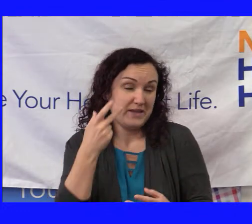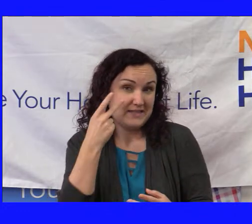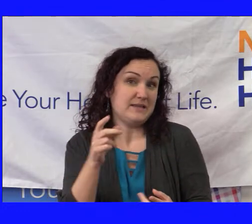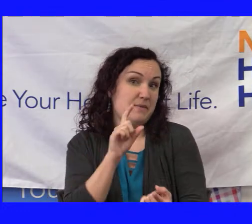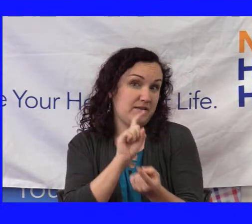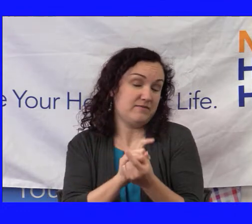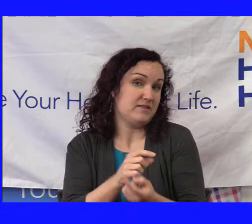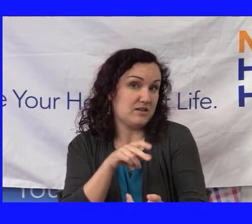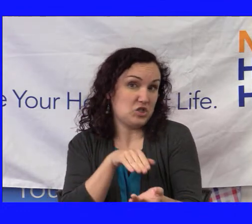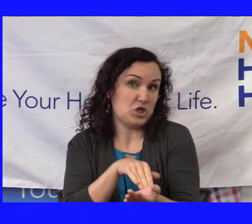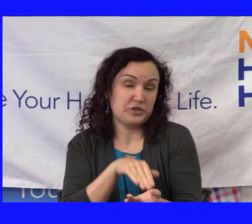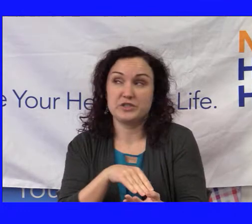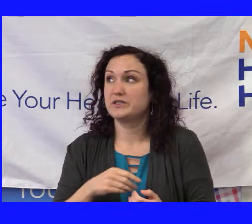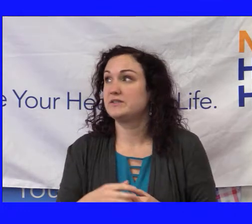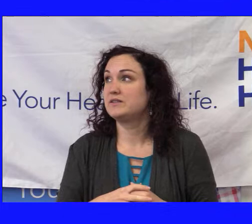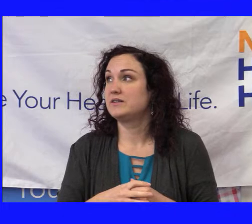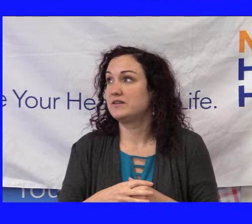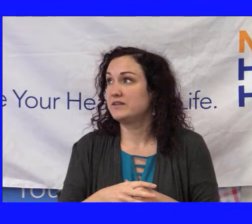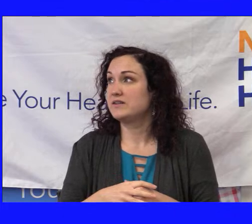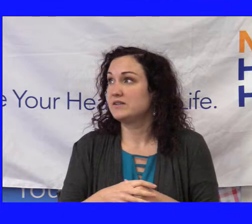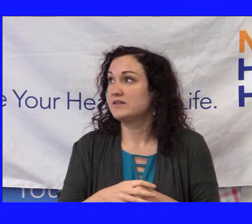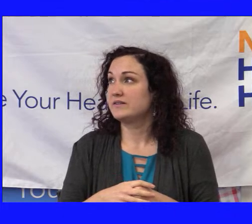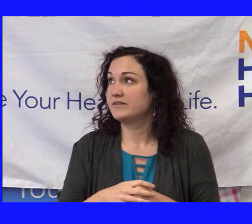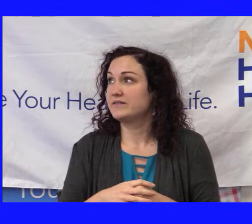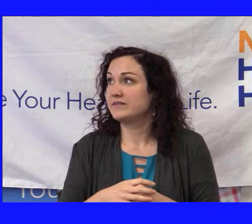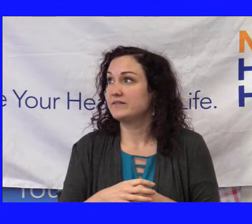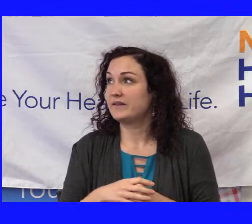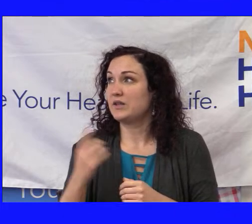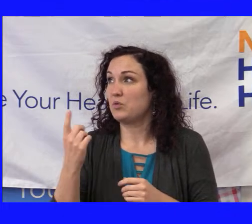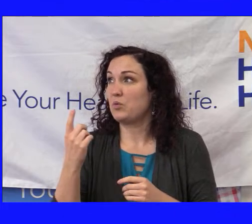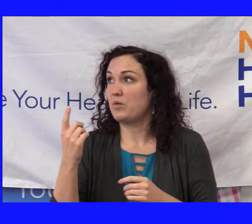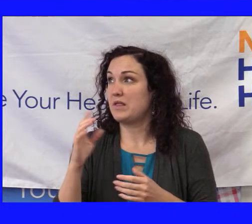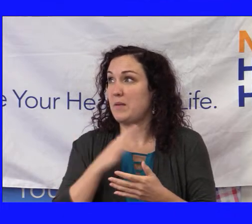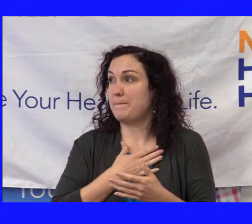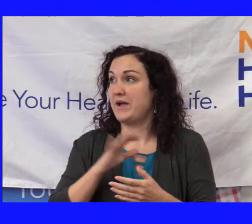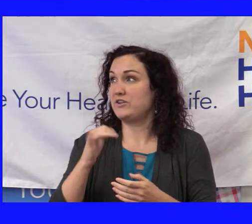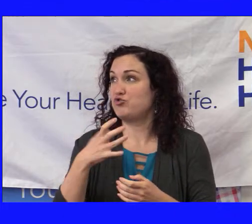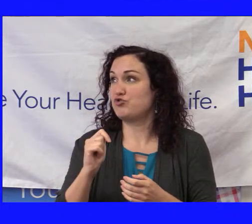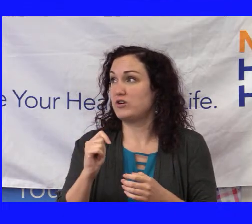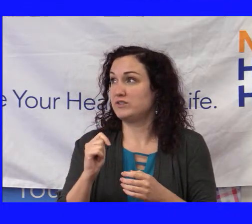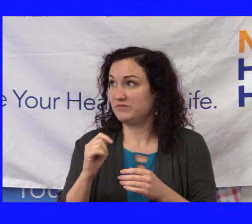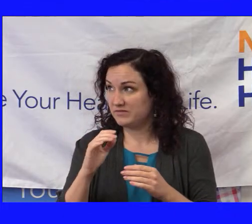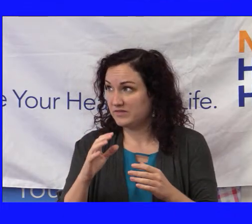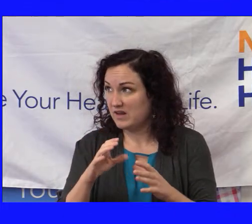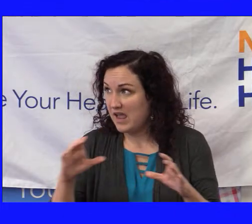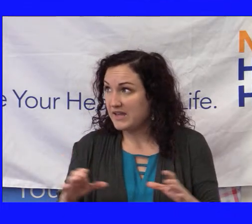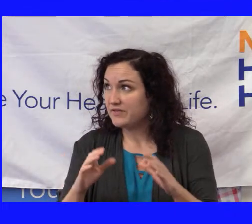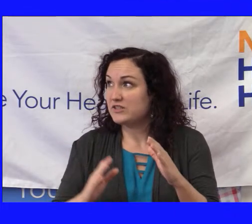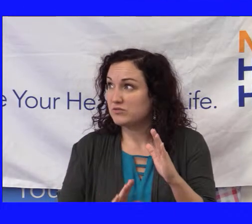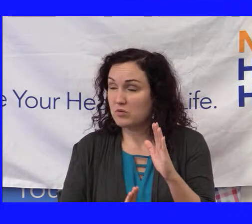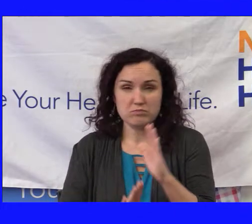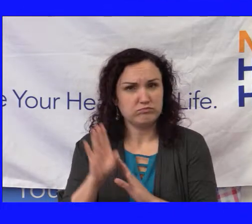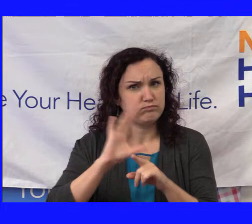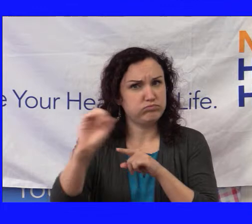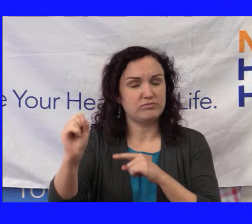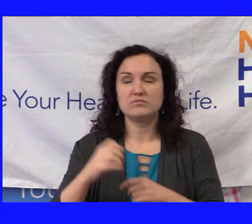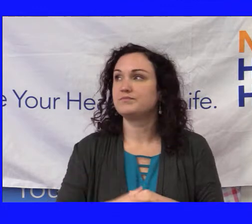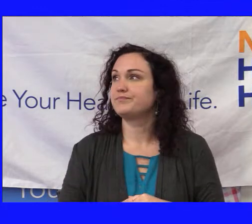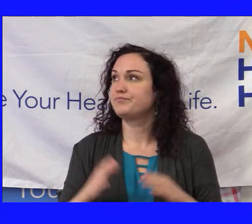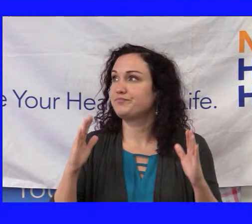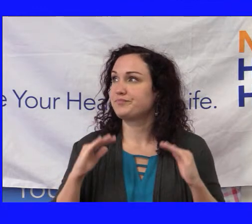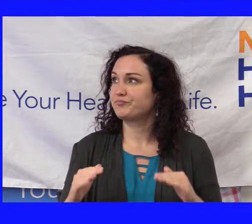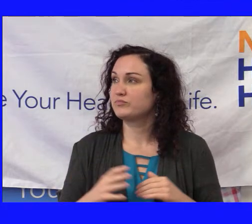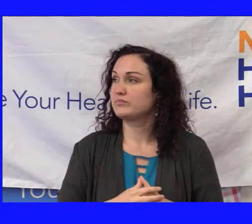our MyChart activations have really soared, which is a tremendous success this quarter. Next slide, please.